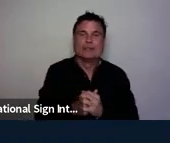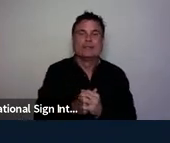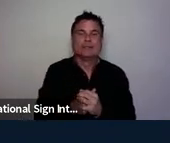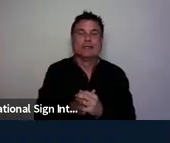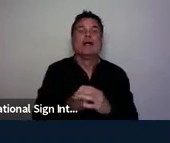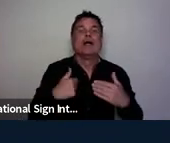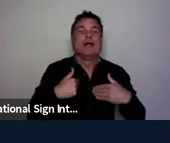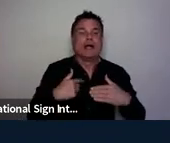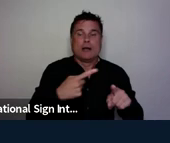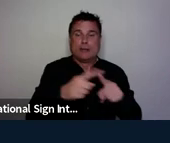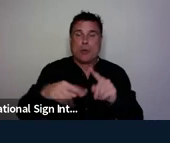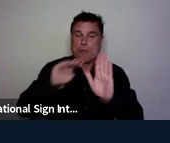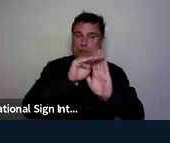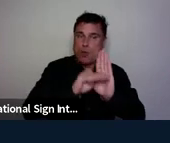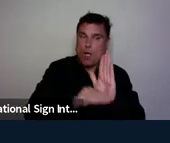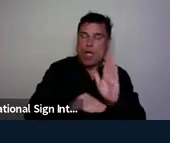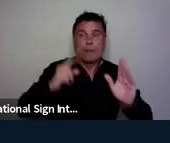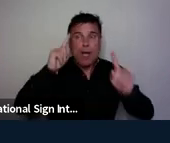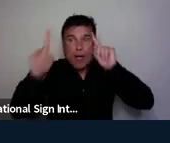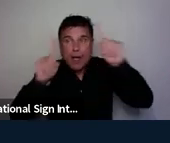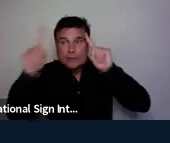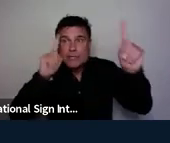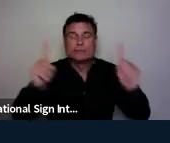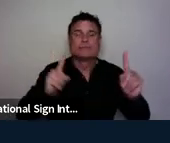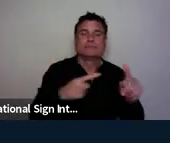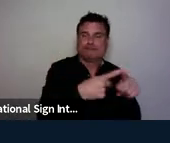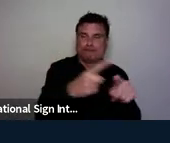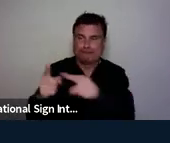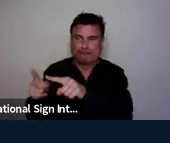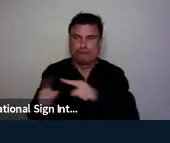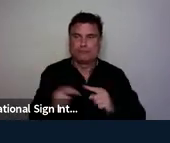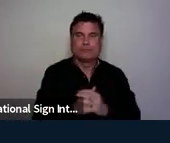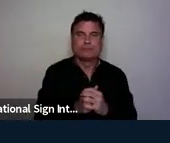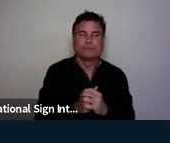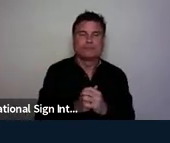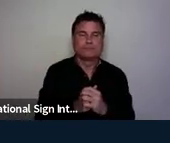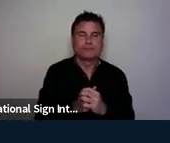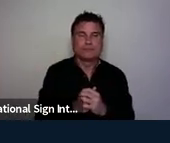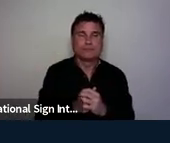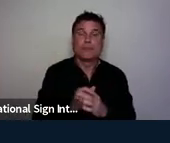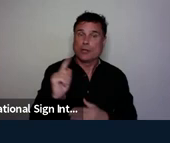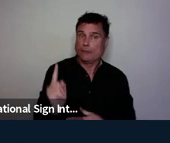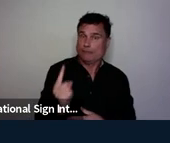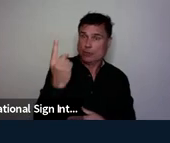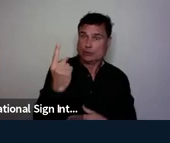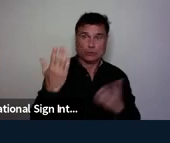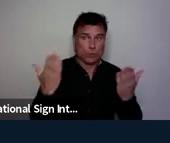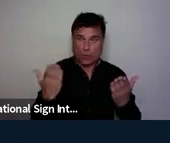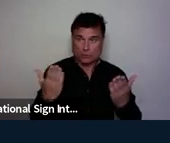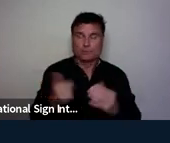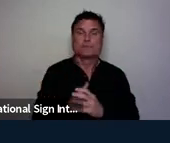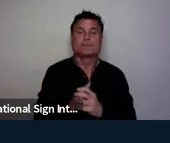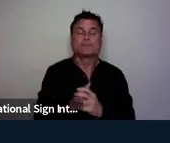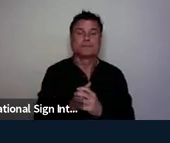our ideas. I think the first thing that we need to highlight here in terms of the